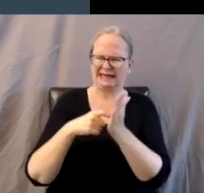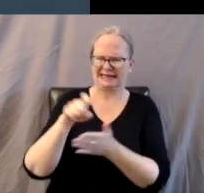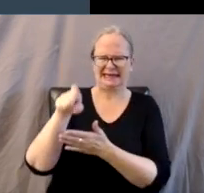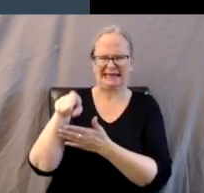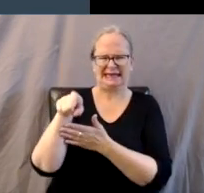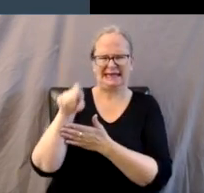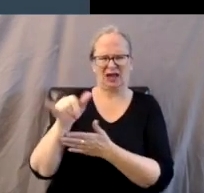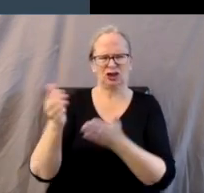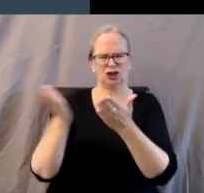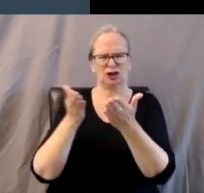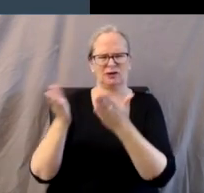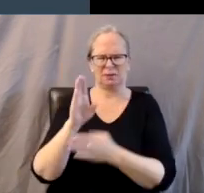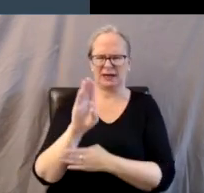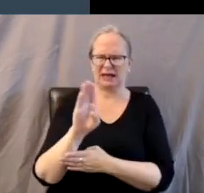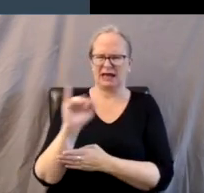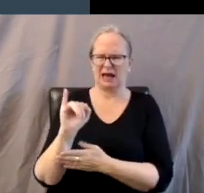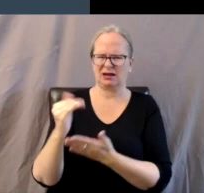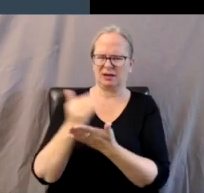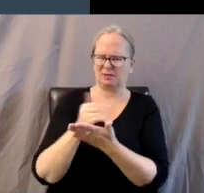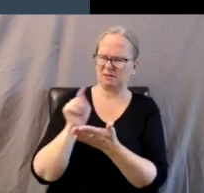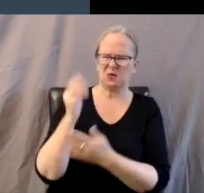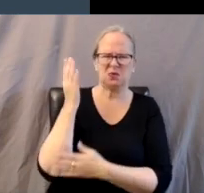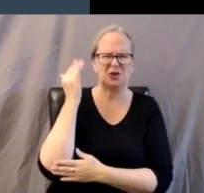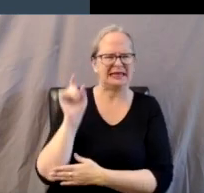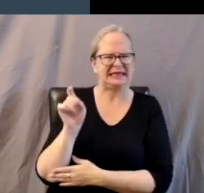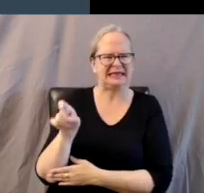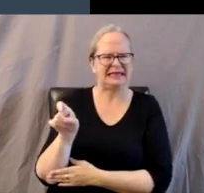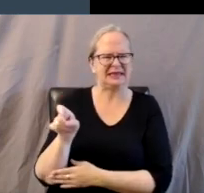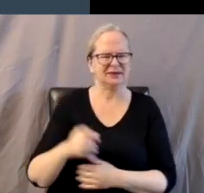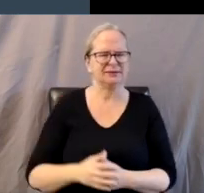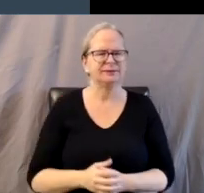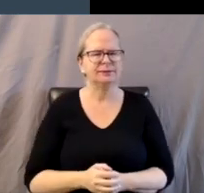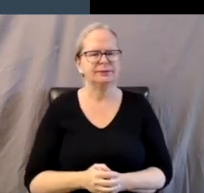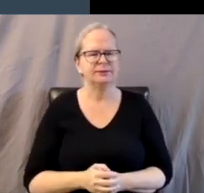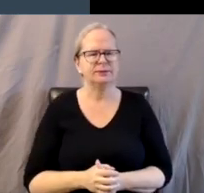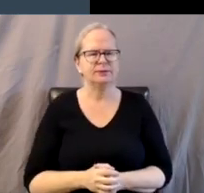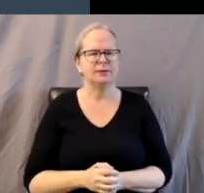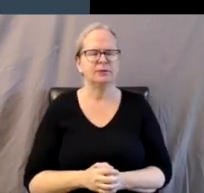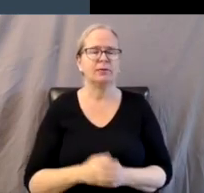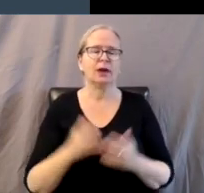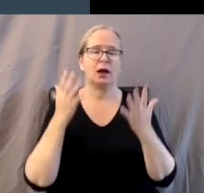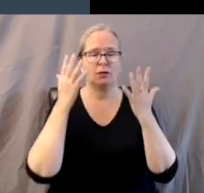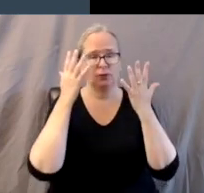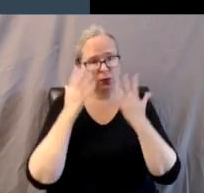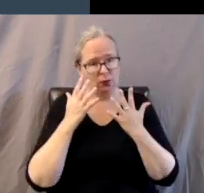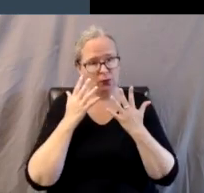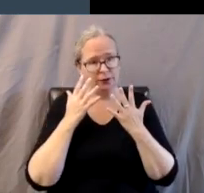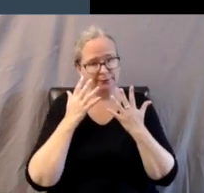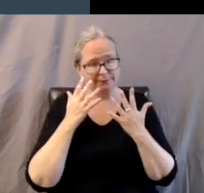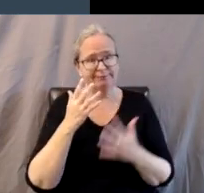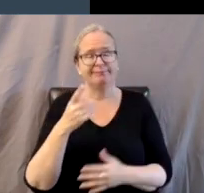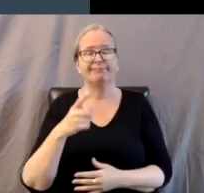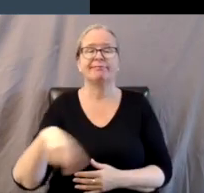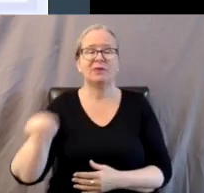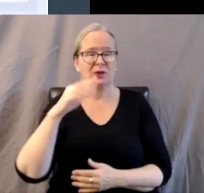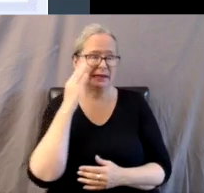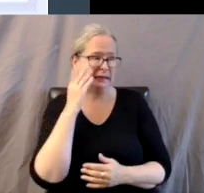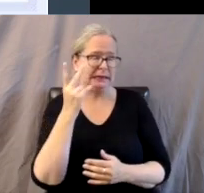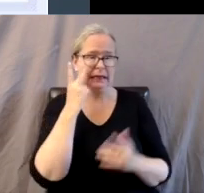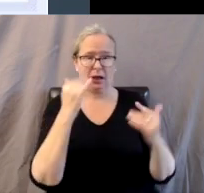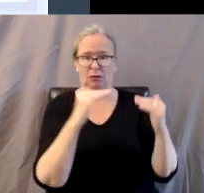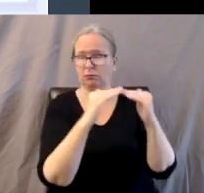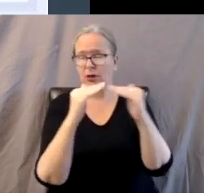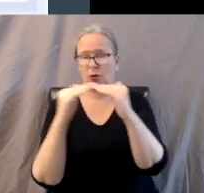So rising inequality is a huge issue in our current situation. Alberta is one of the